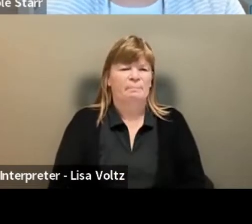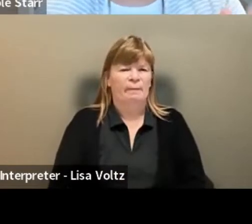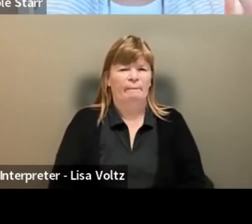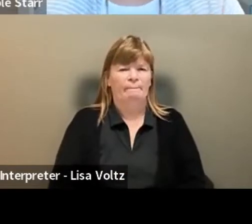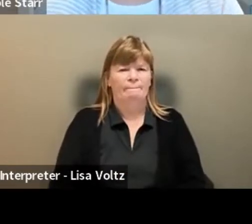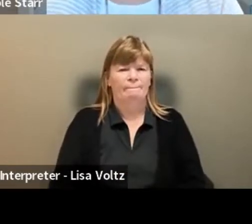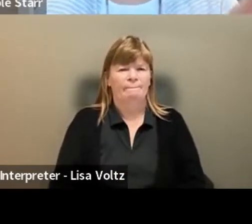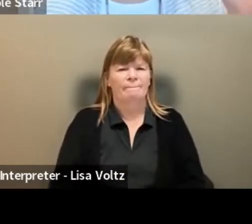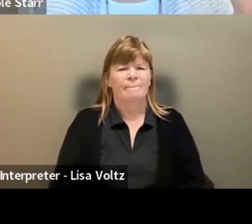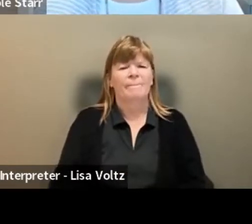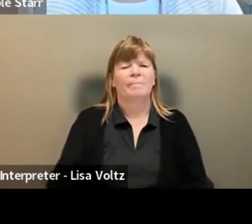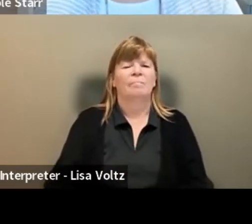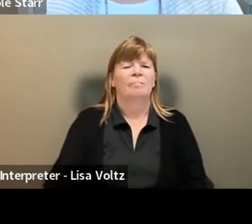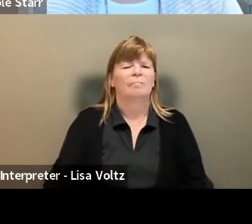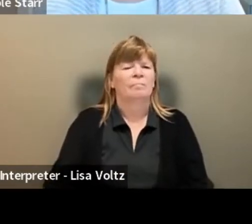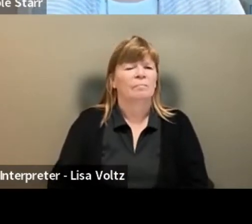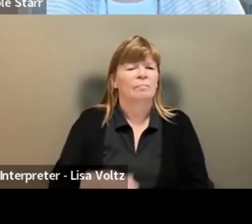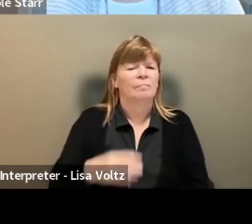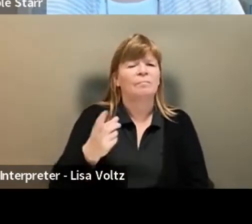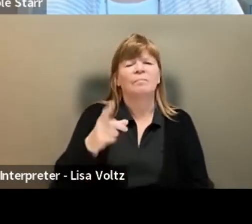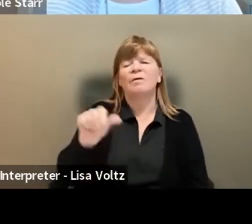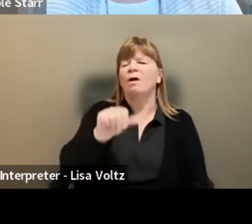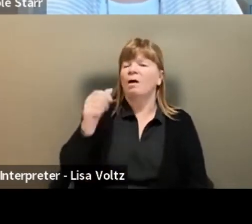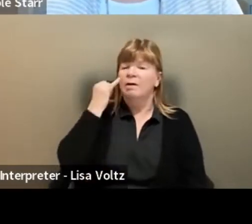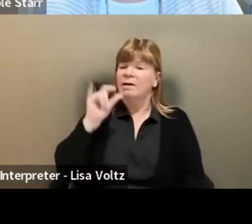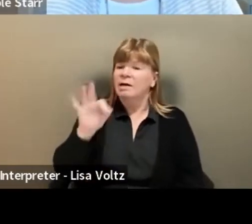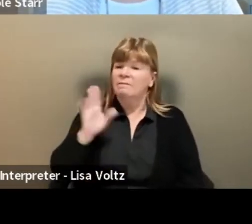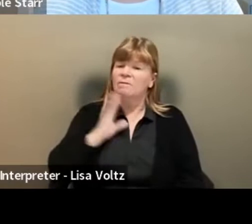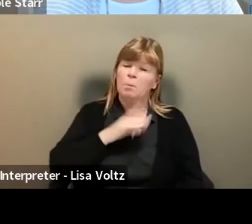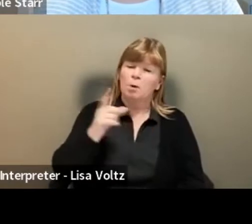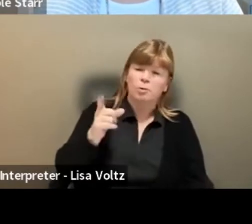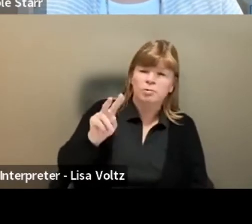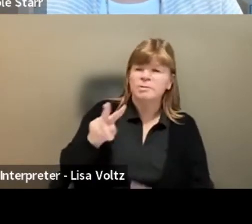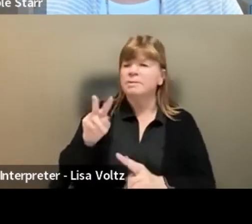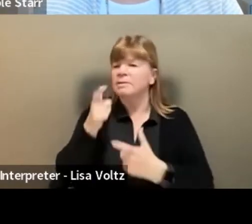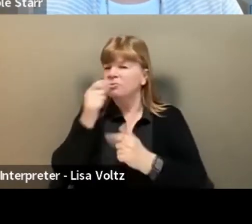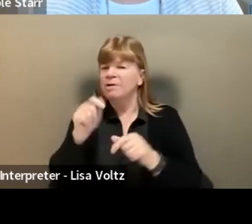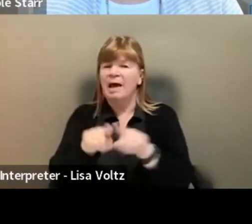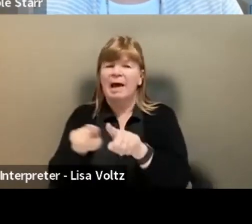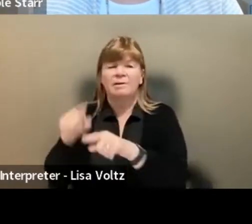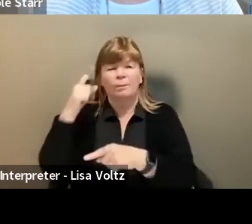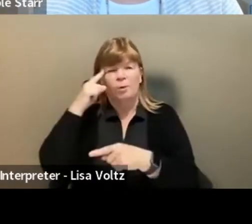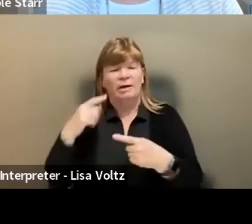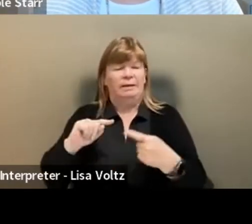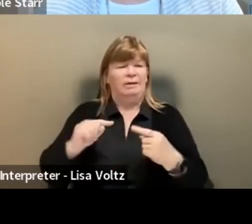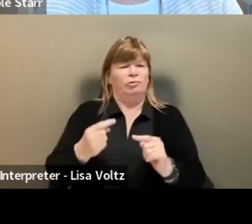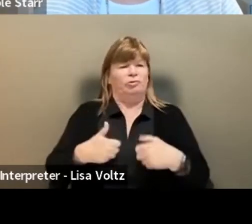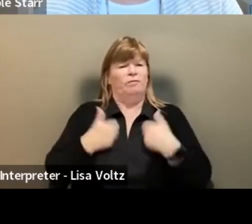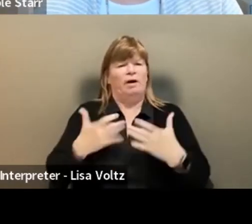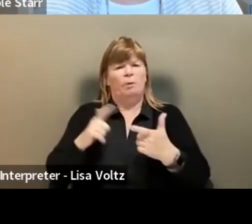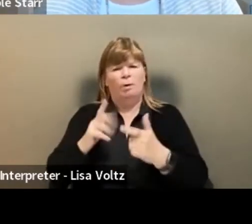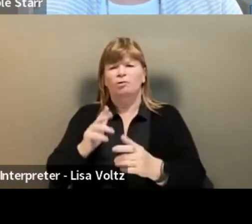I also just another idea. If there's a board that you're interested in, as brain injury survivors, I think we want to help